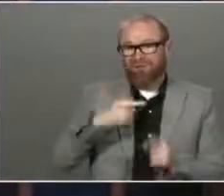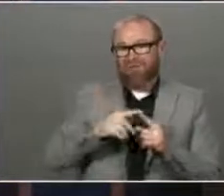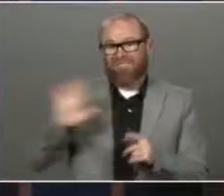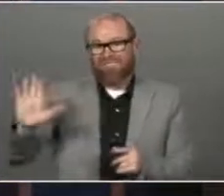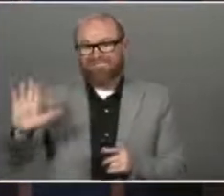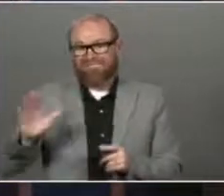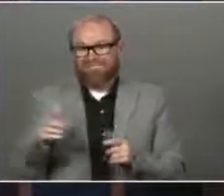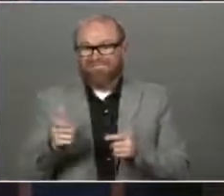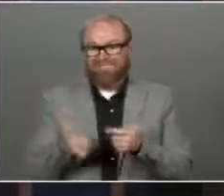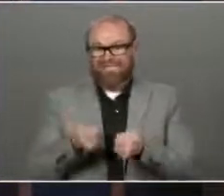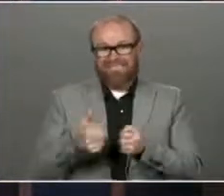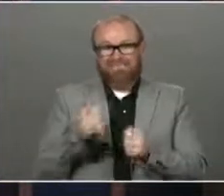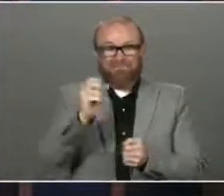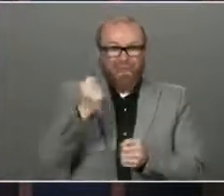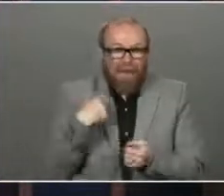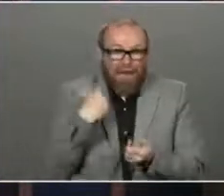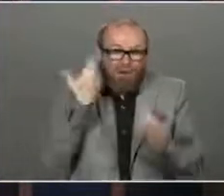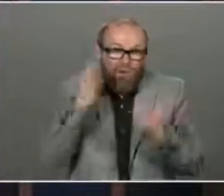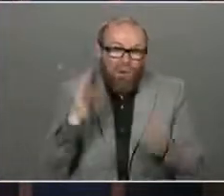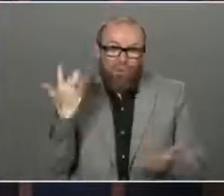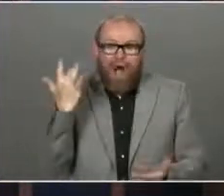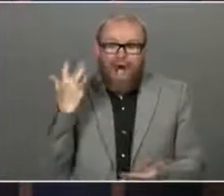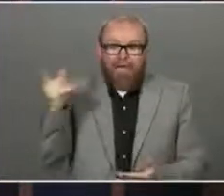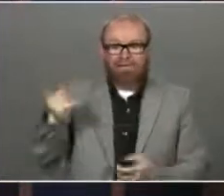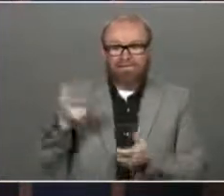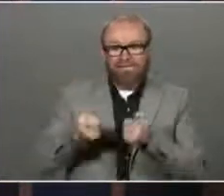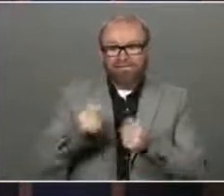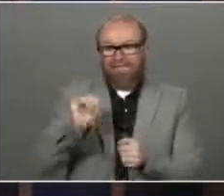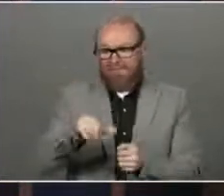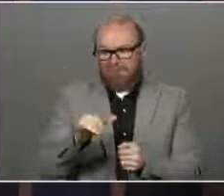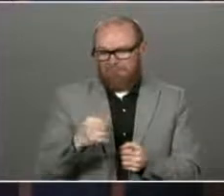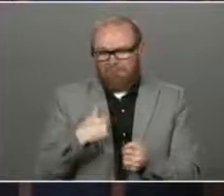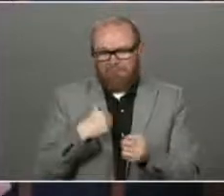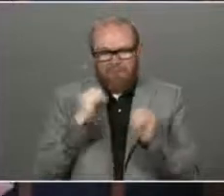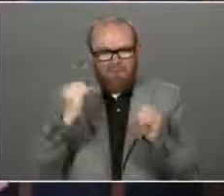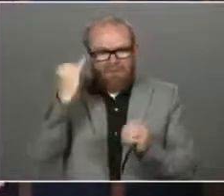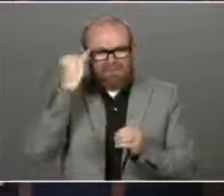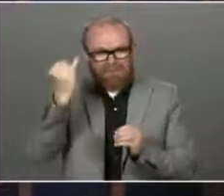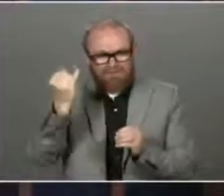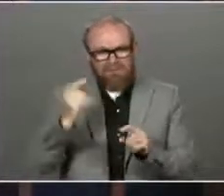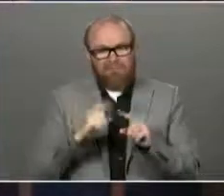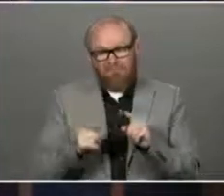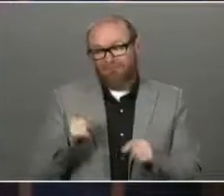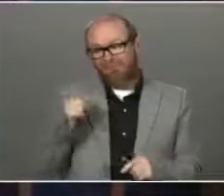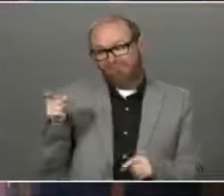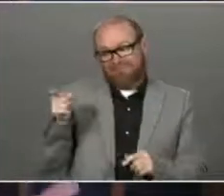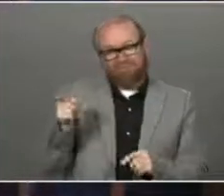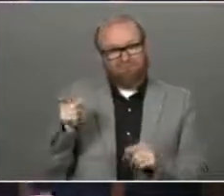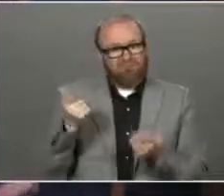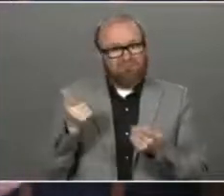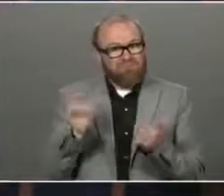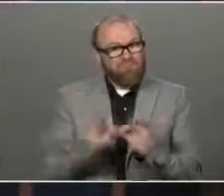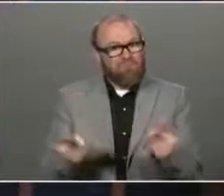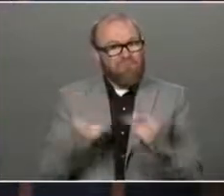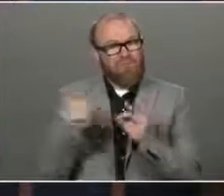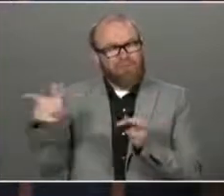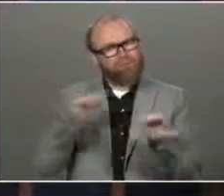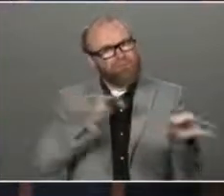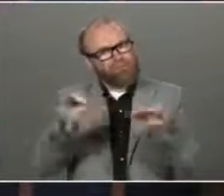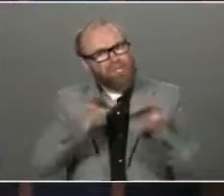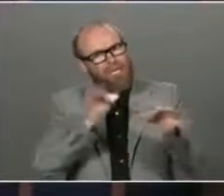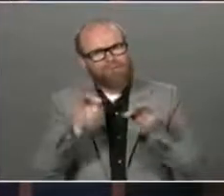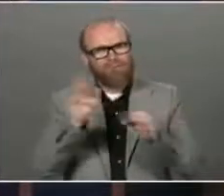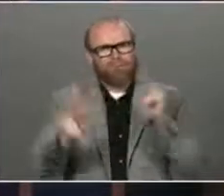speak to his mindset at the time, but I think it's important that he has those conversations. I also